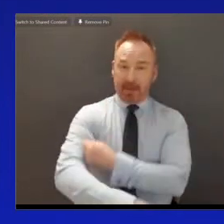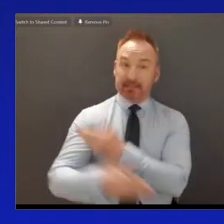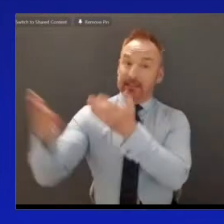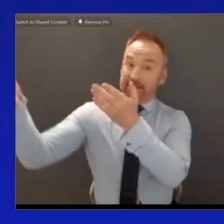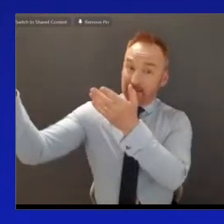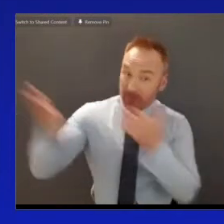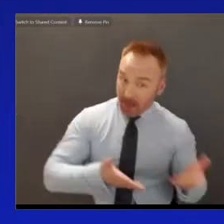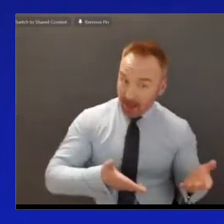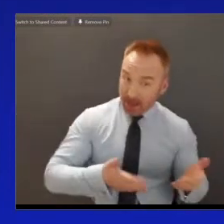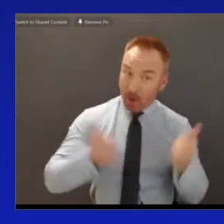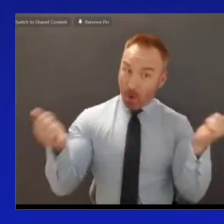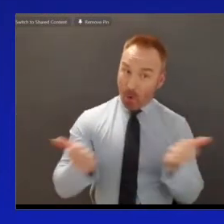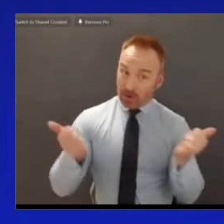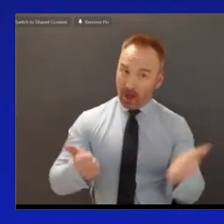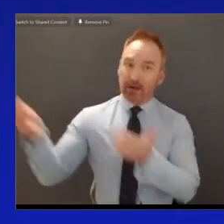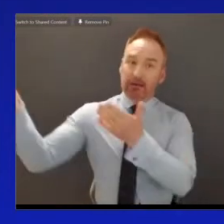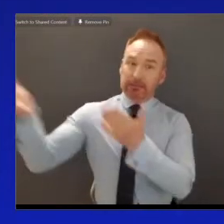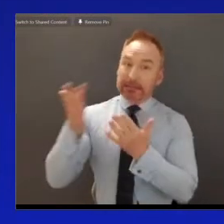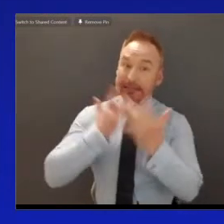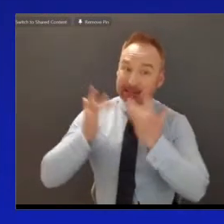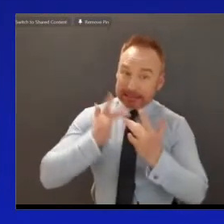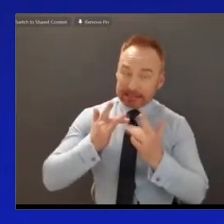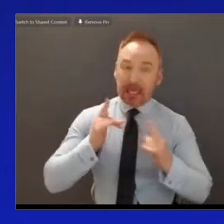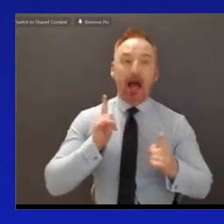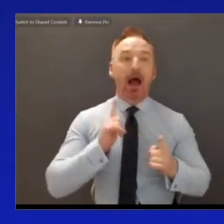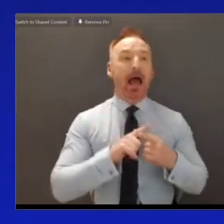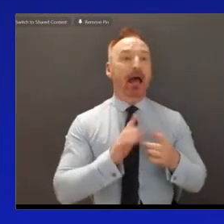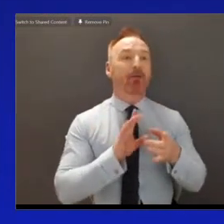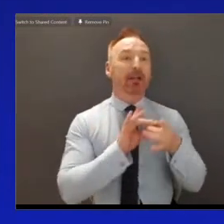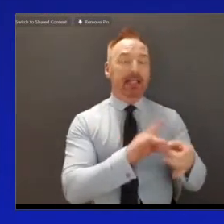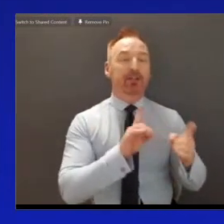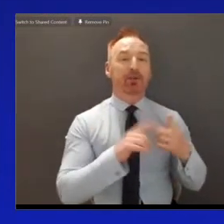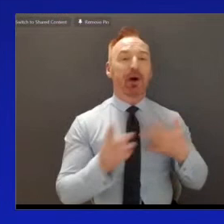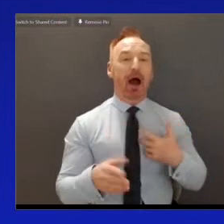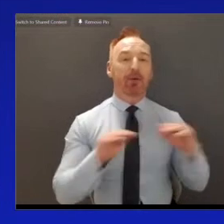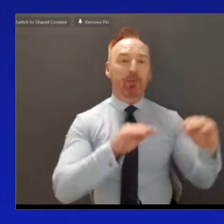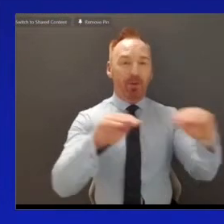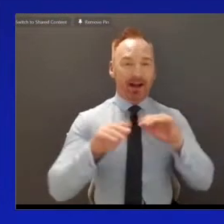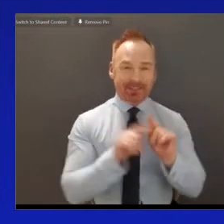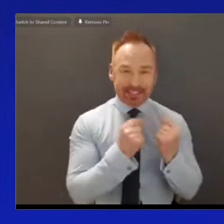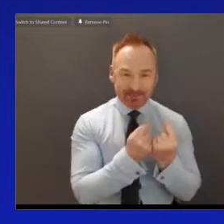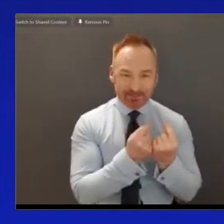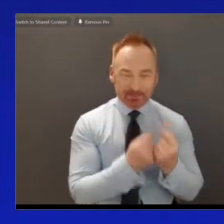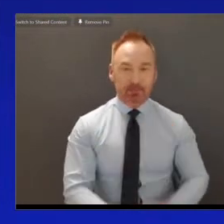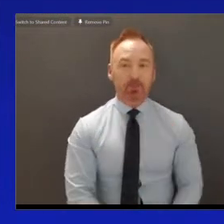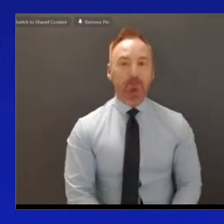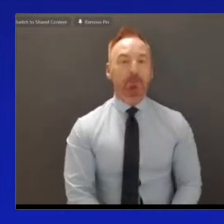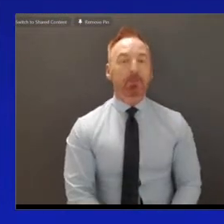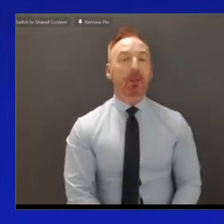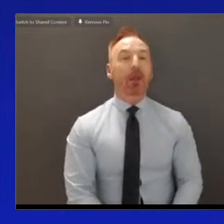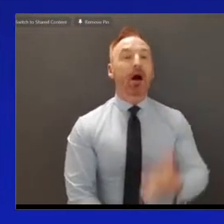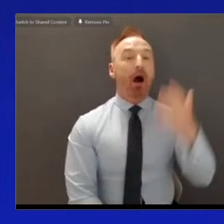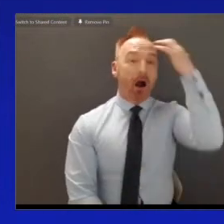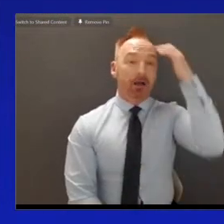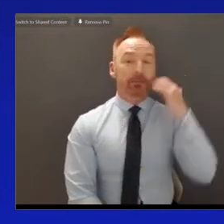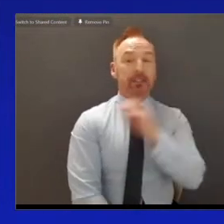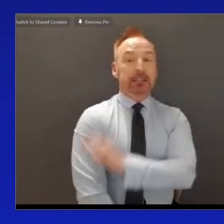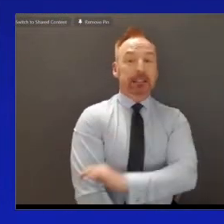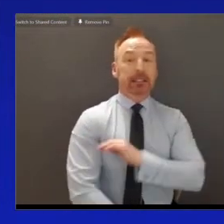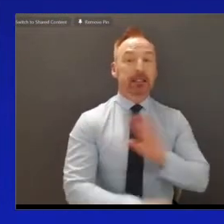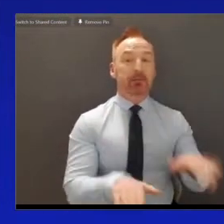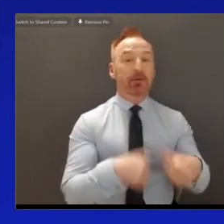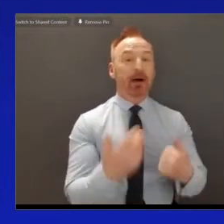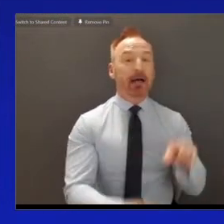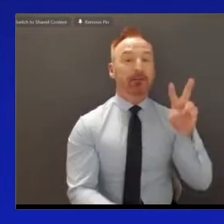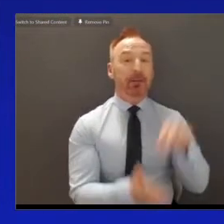deployment of our mobile vaccination teams. Combined with the capacity of the hospital clinics to administer 2,400